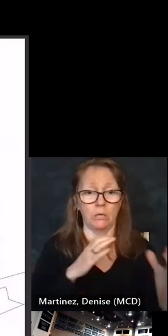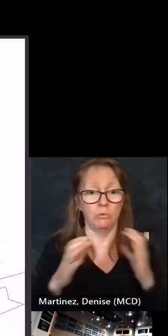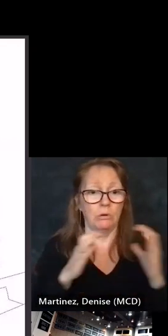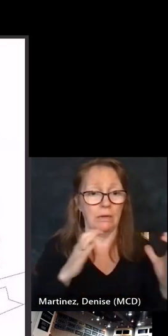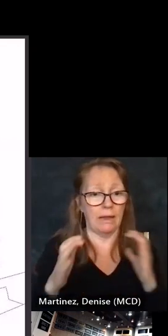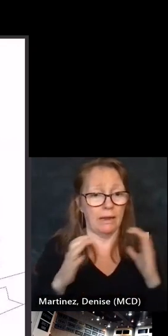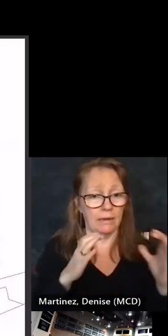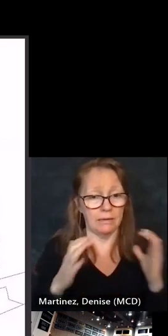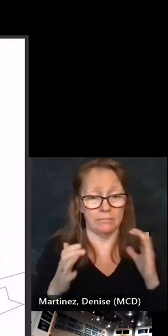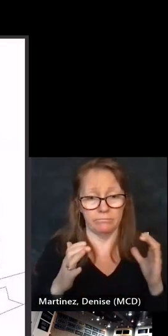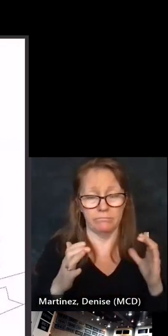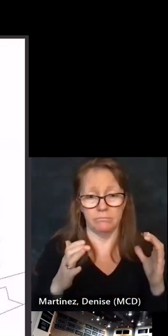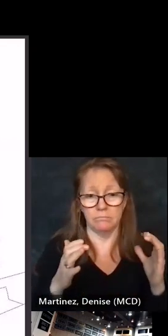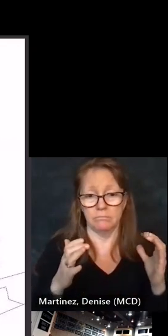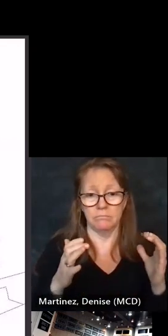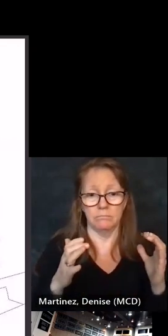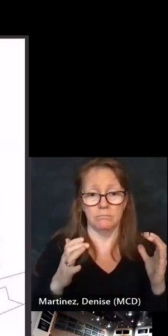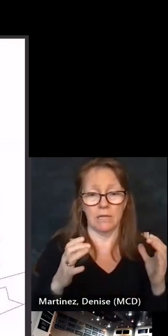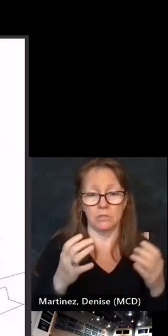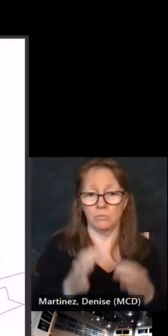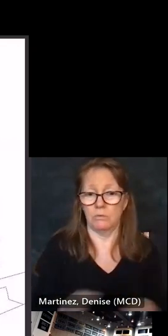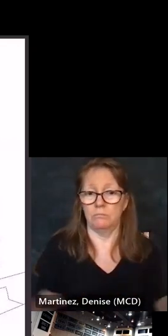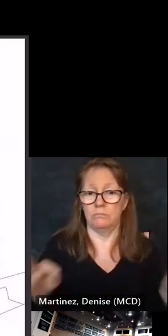the honesty here.